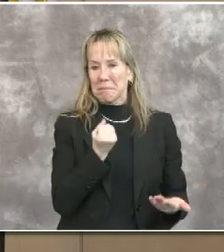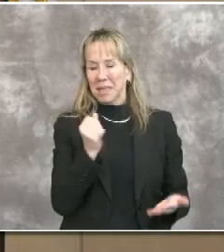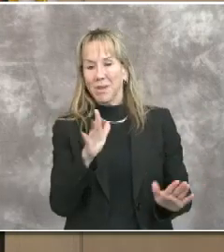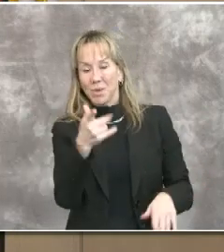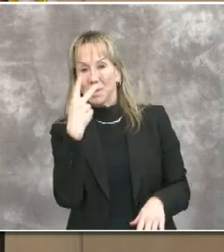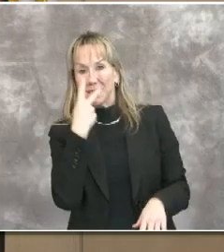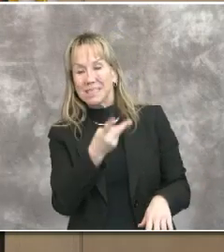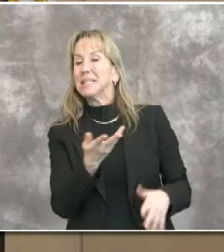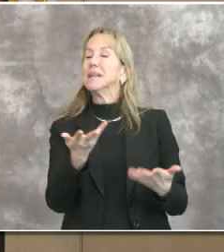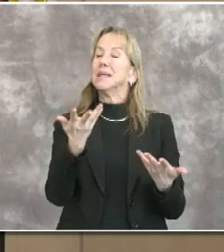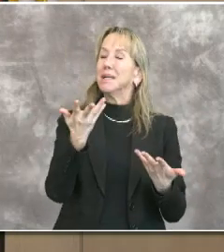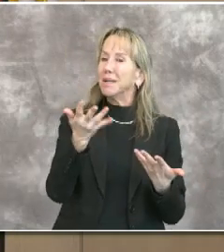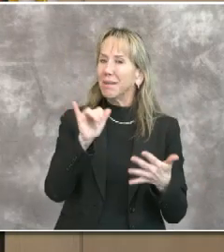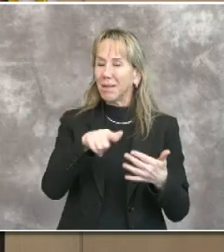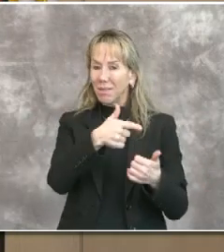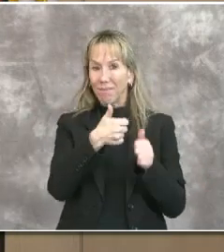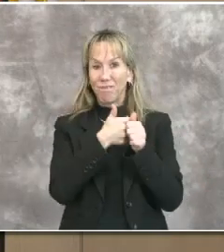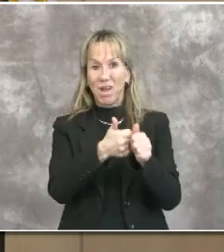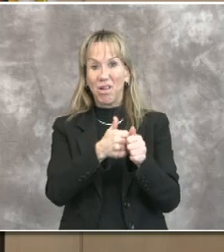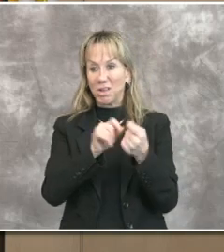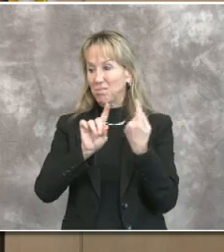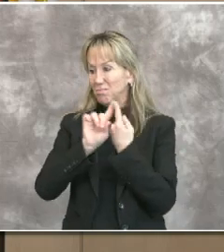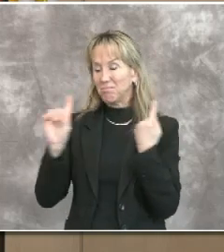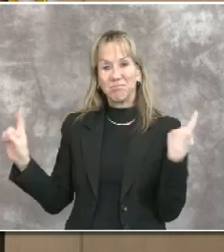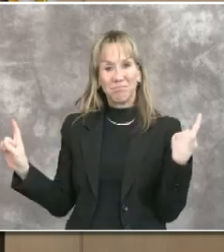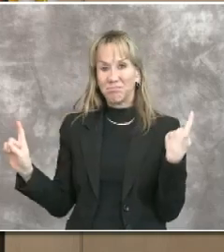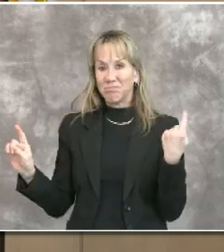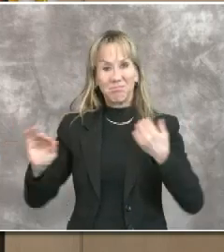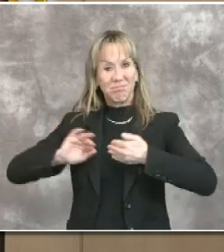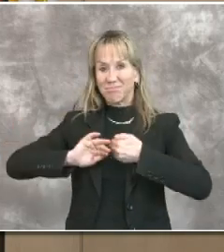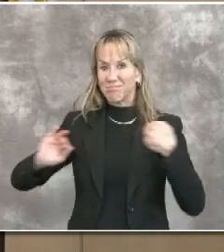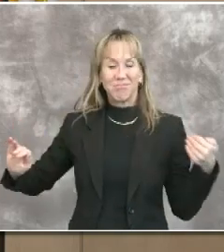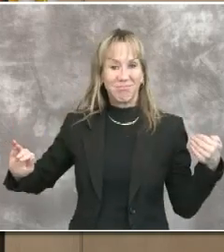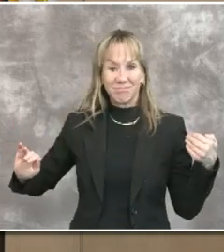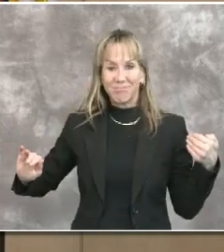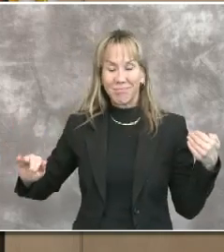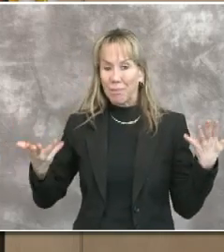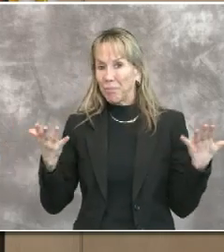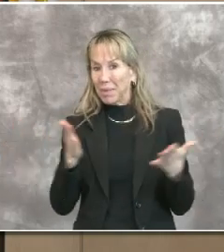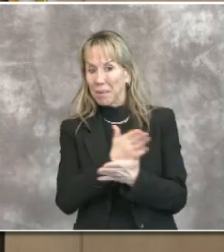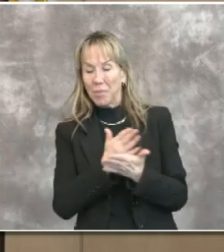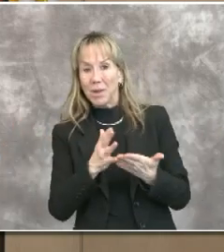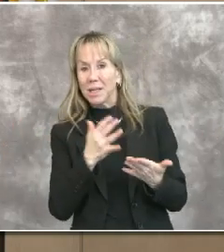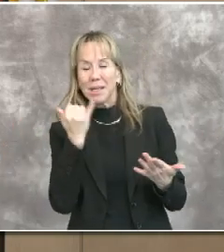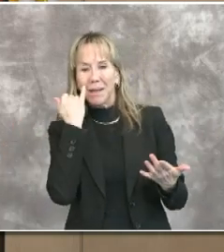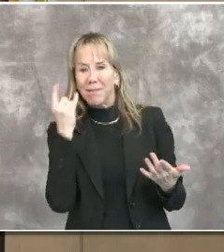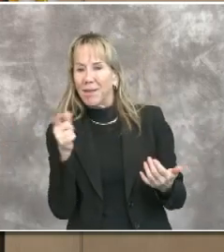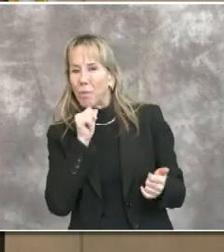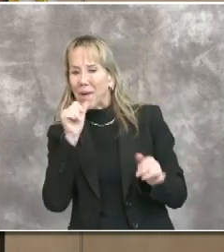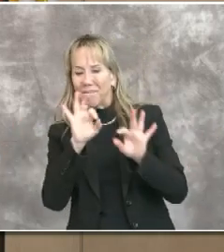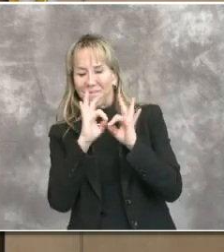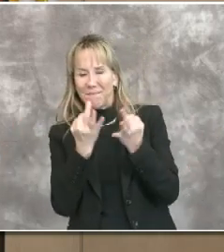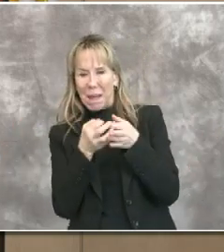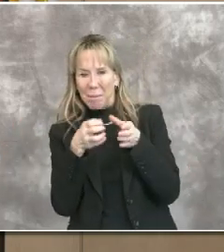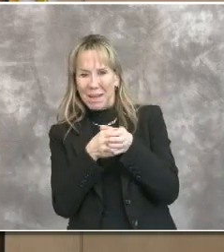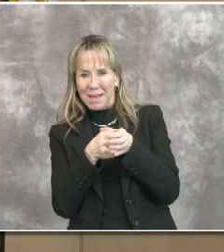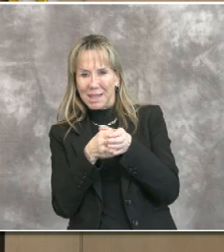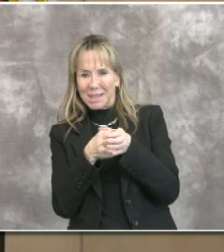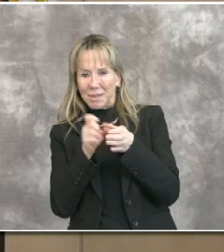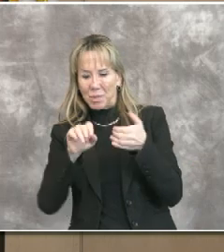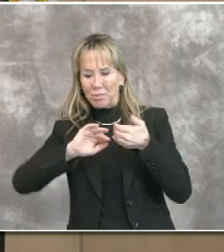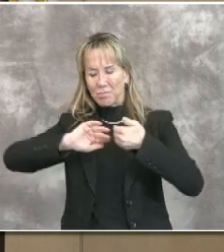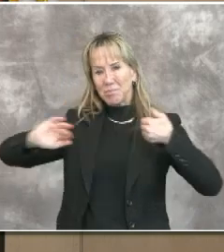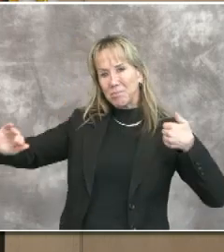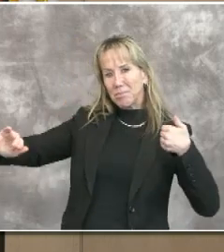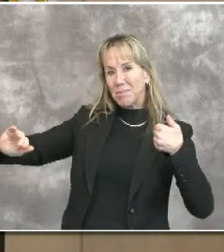not adhering to the social distancing strategies, 6 feet between individuals if they were not family members, and